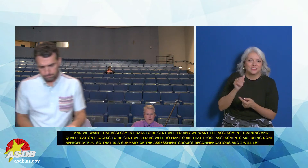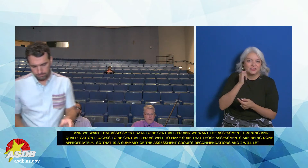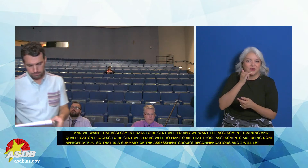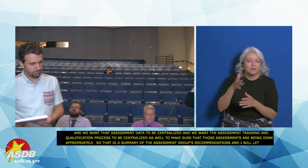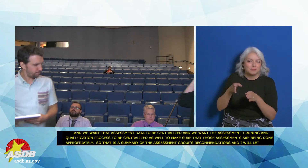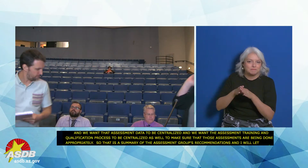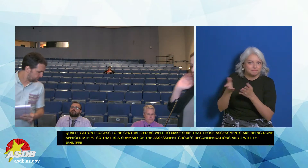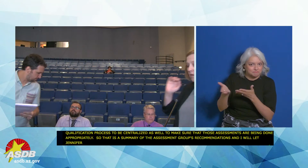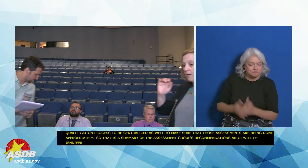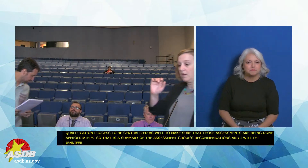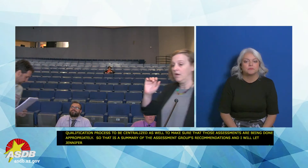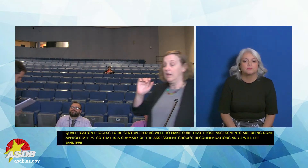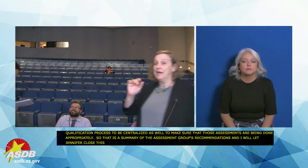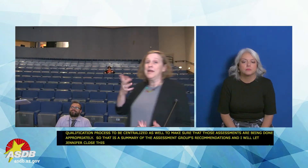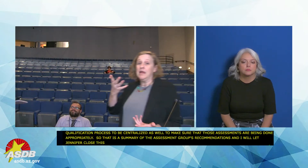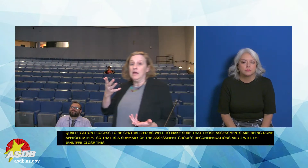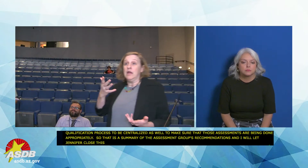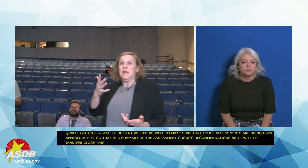close us up.